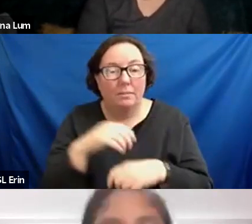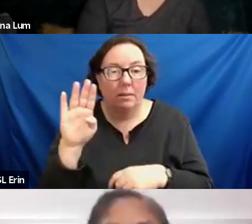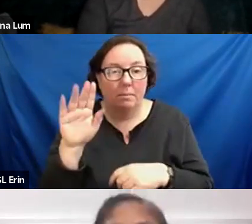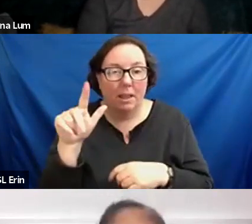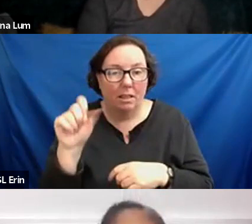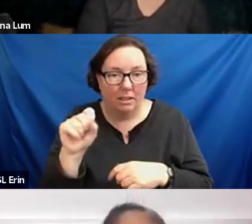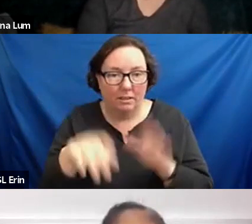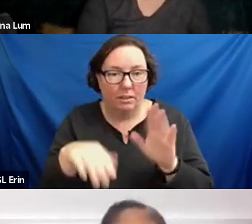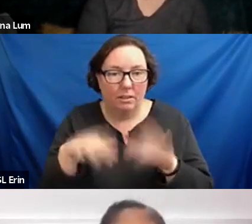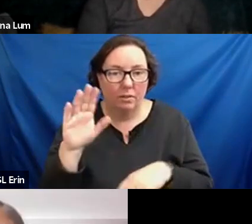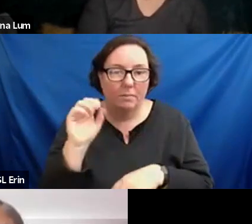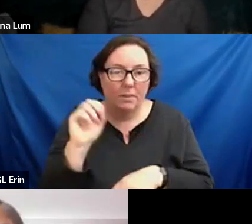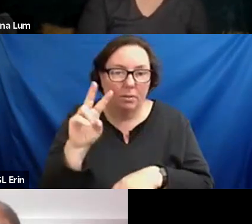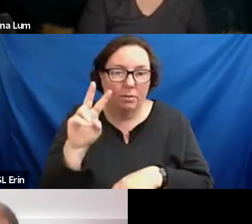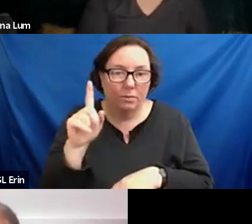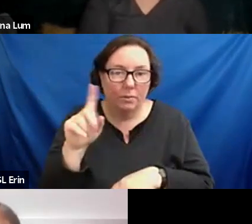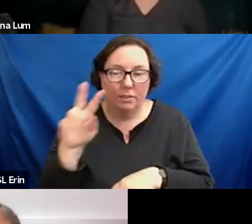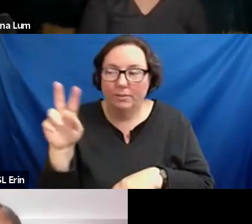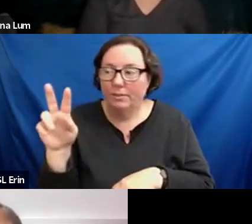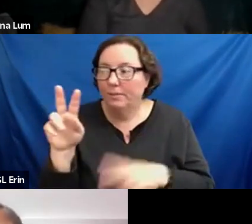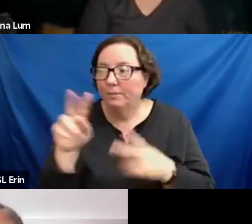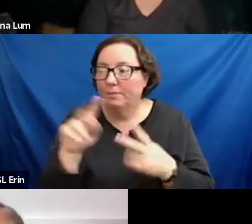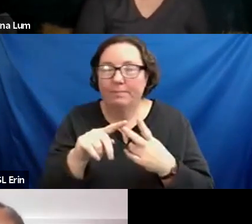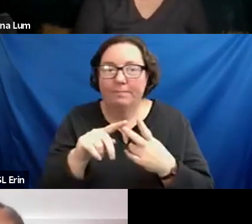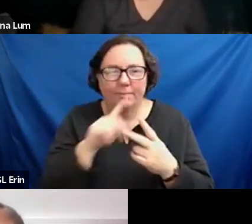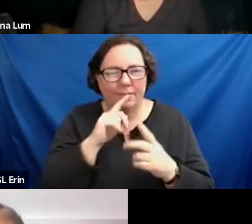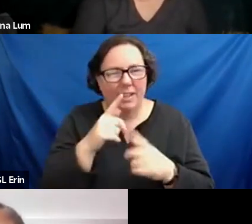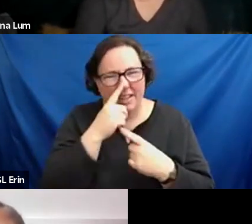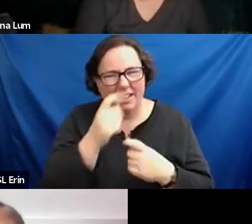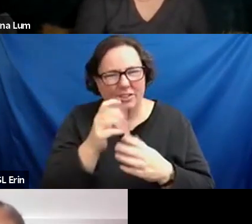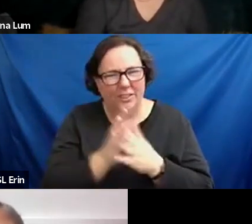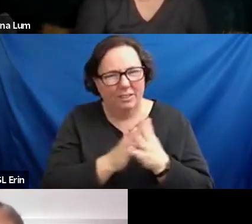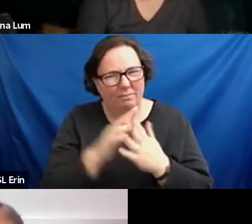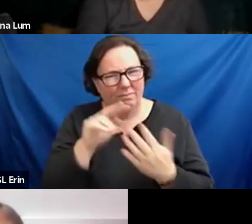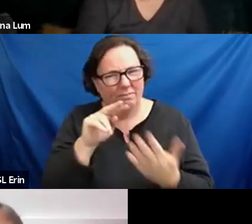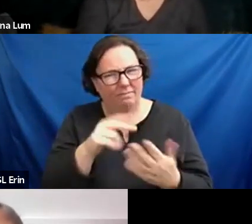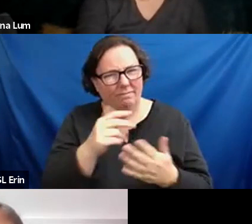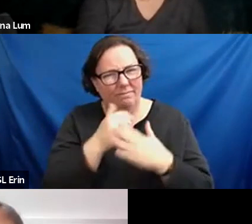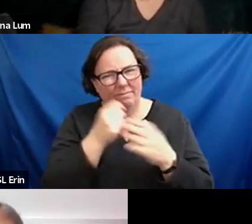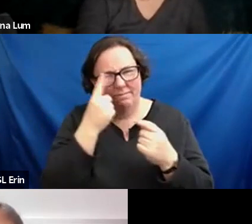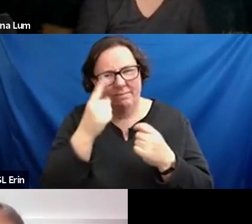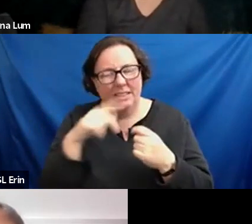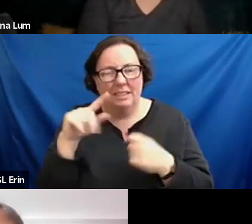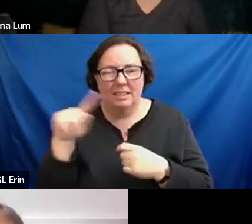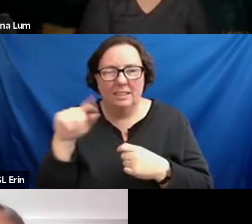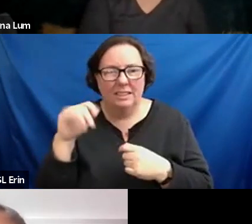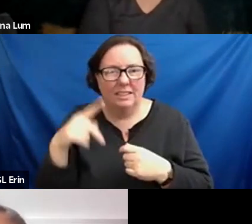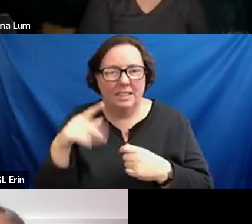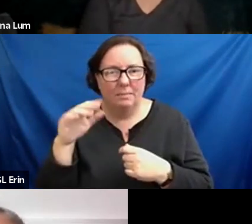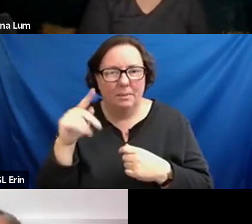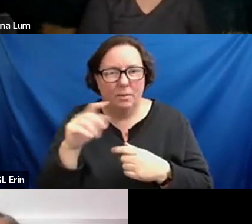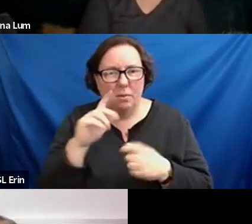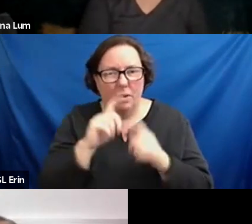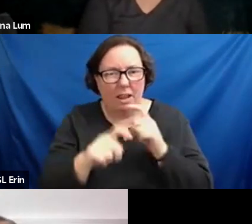in 02122. And that really sparked my interest in understanding the zip code allocation